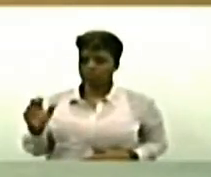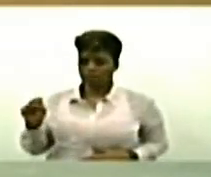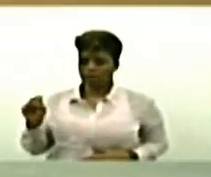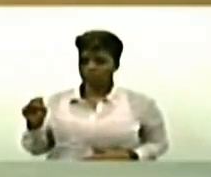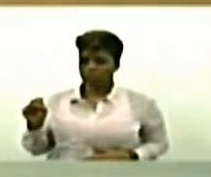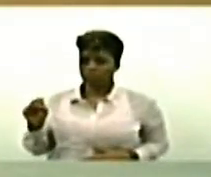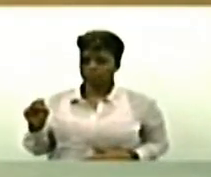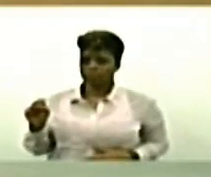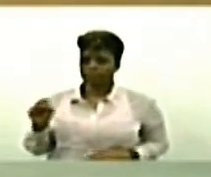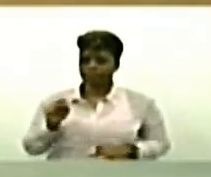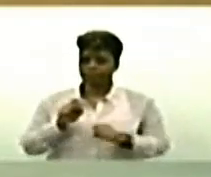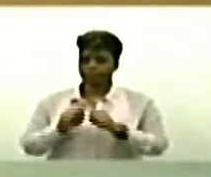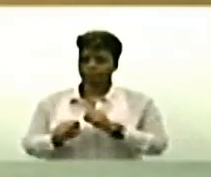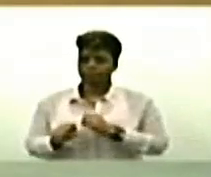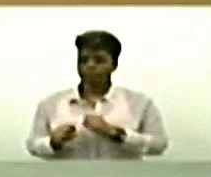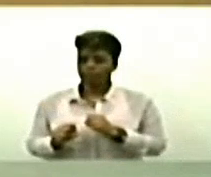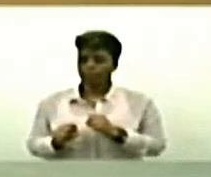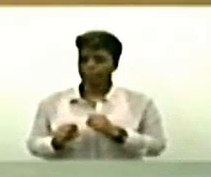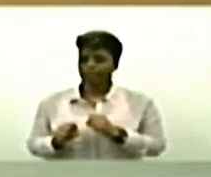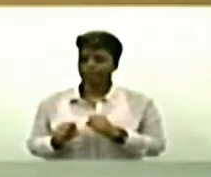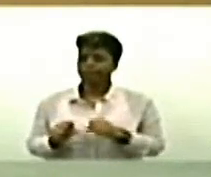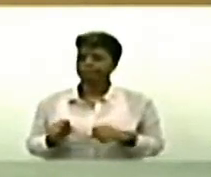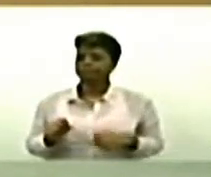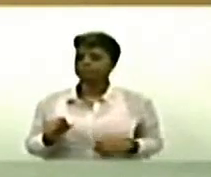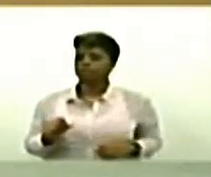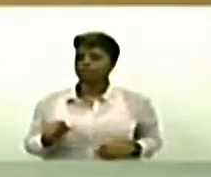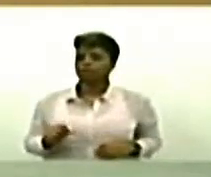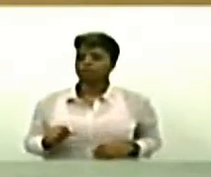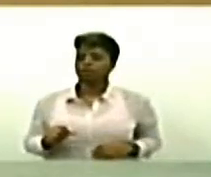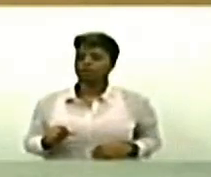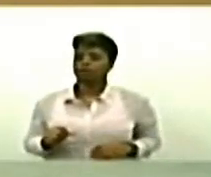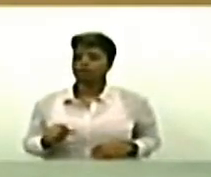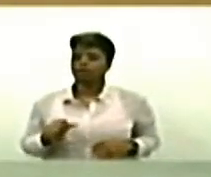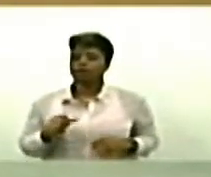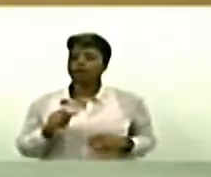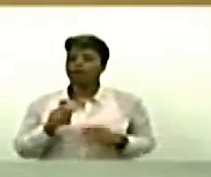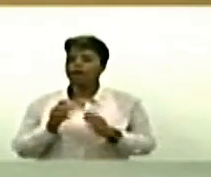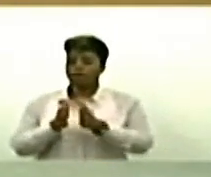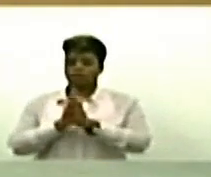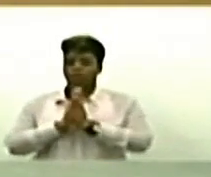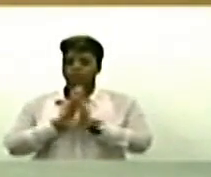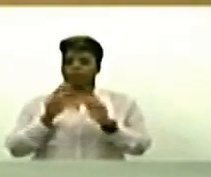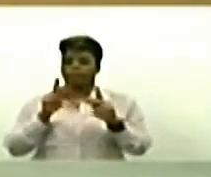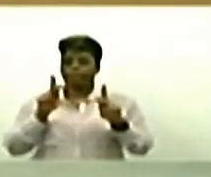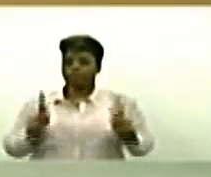Right? So the words cause it to be moved.